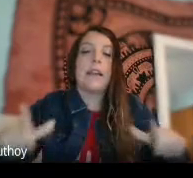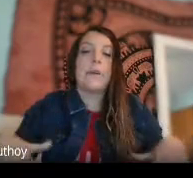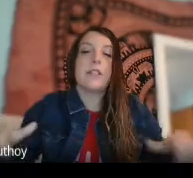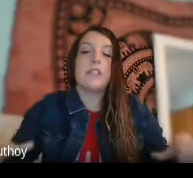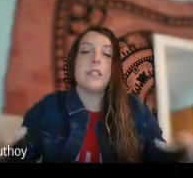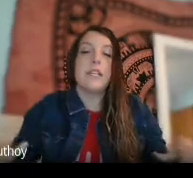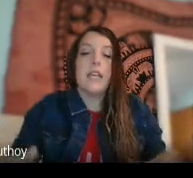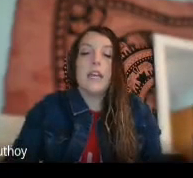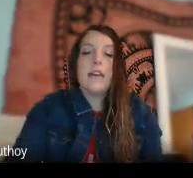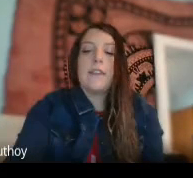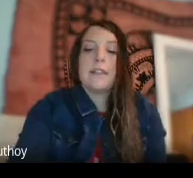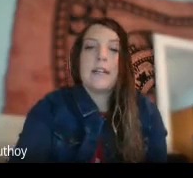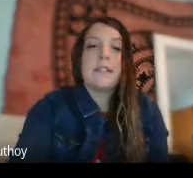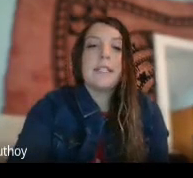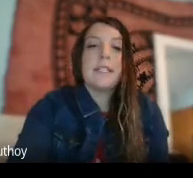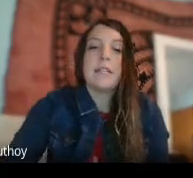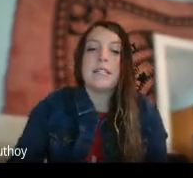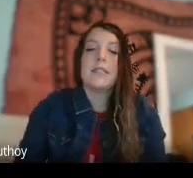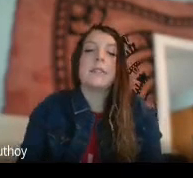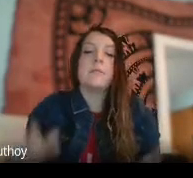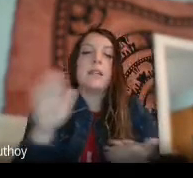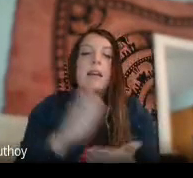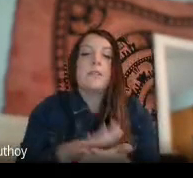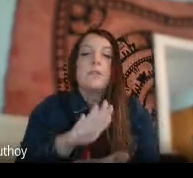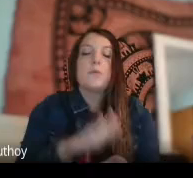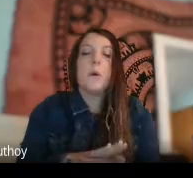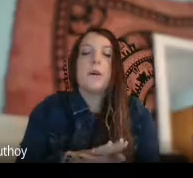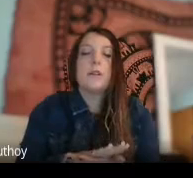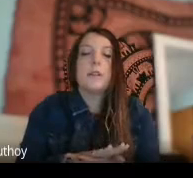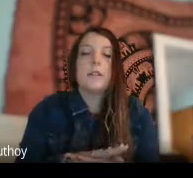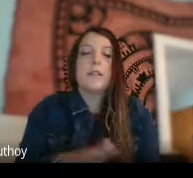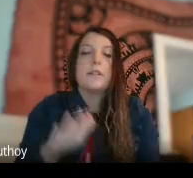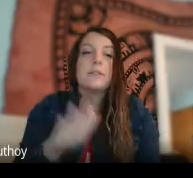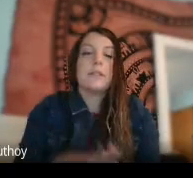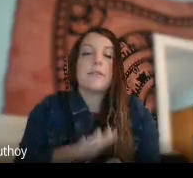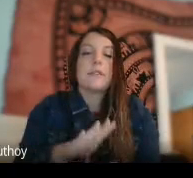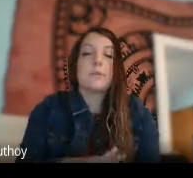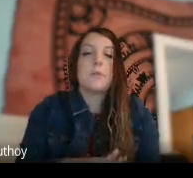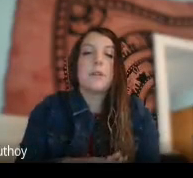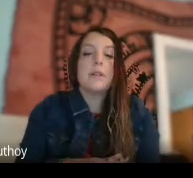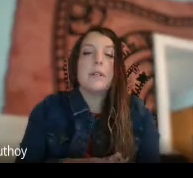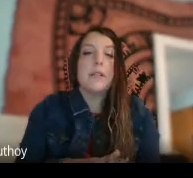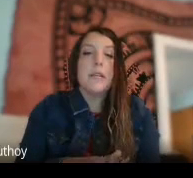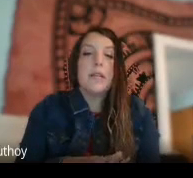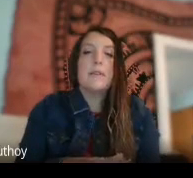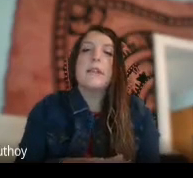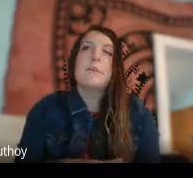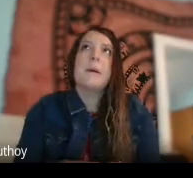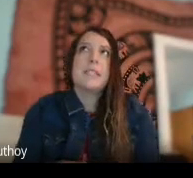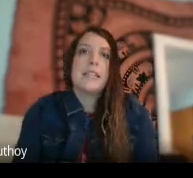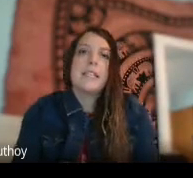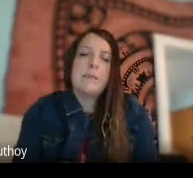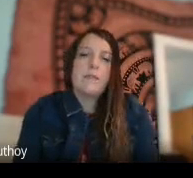sign language. And then a lot of the time, the answer is going to be at school. The sign for school.